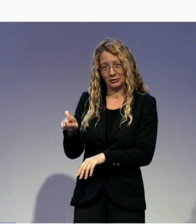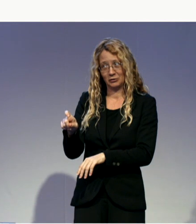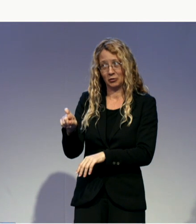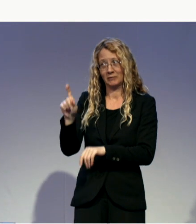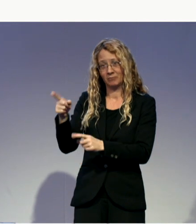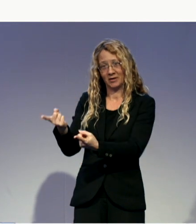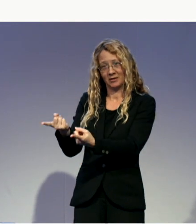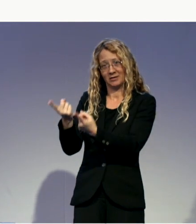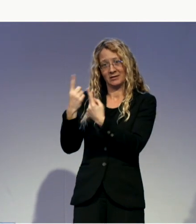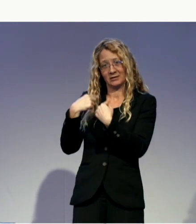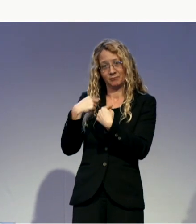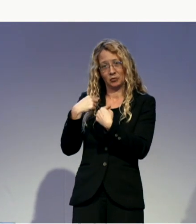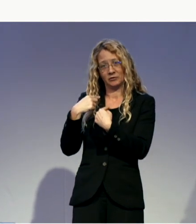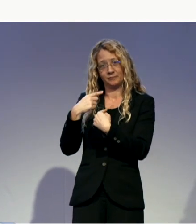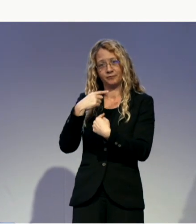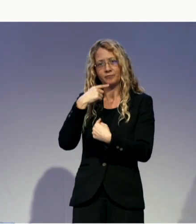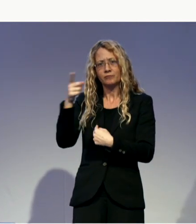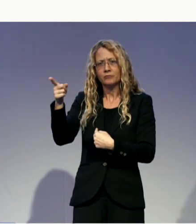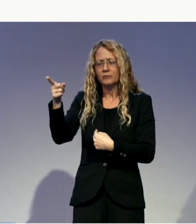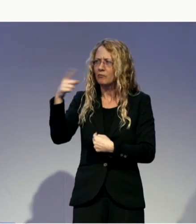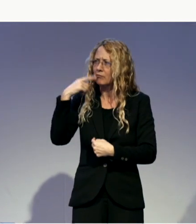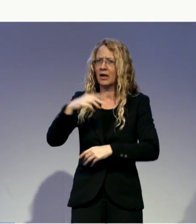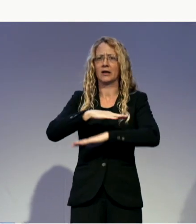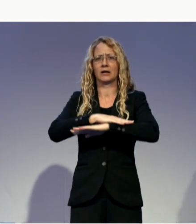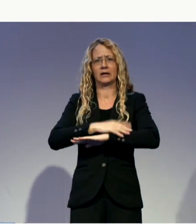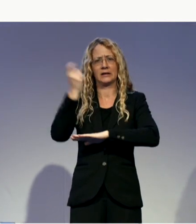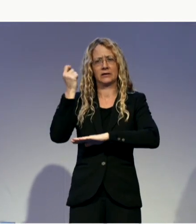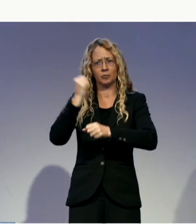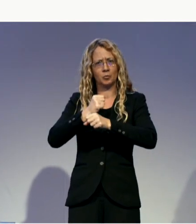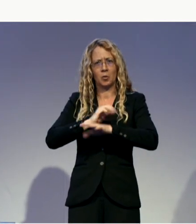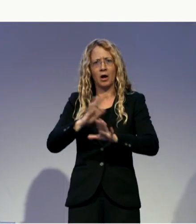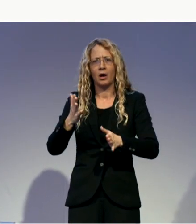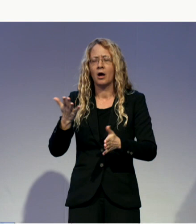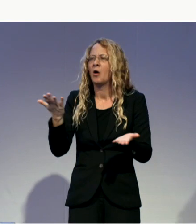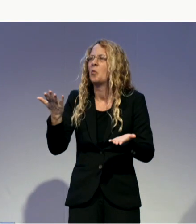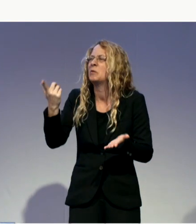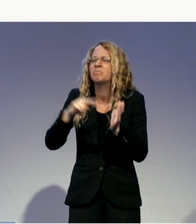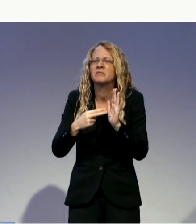to retire. So what exactly does retire mean?